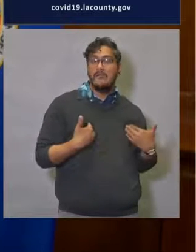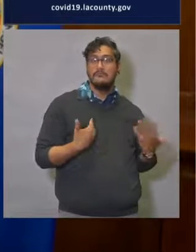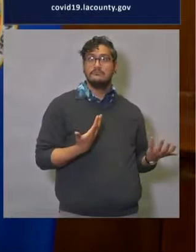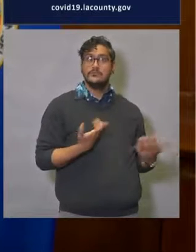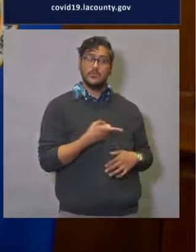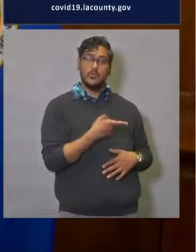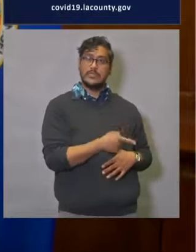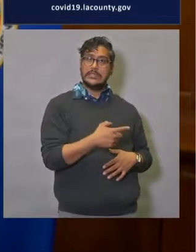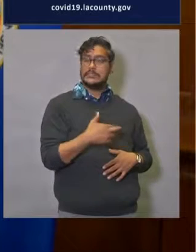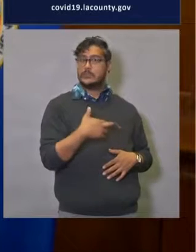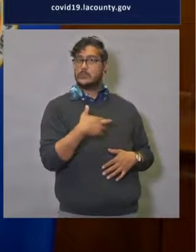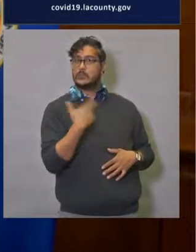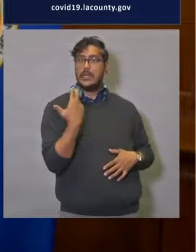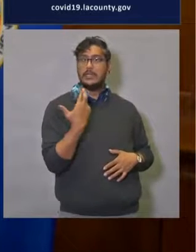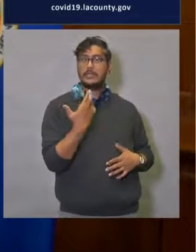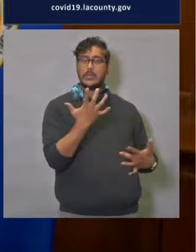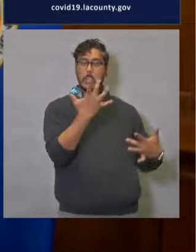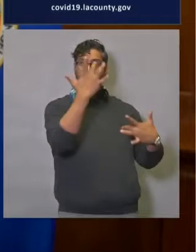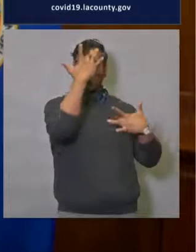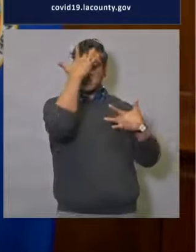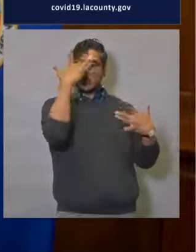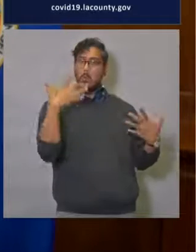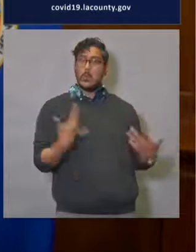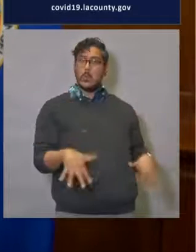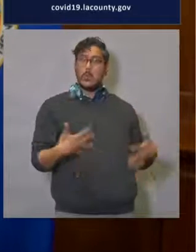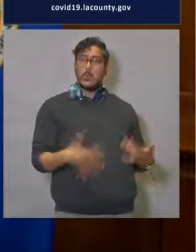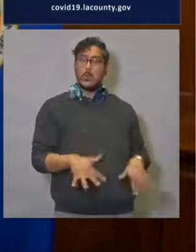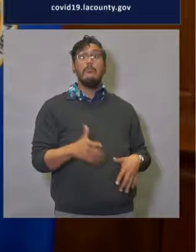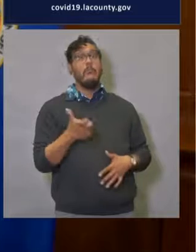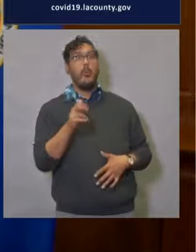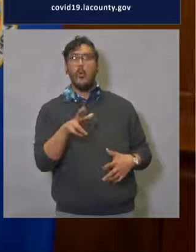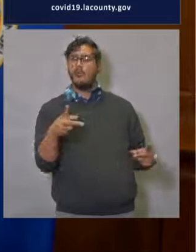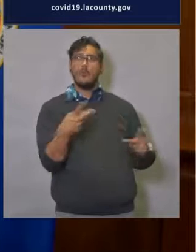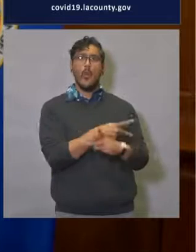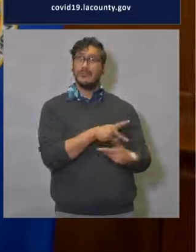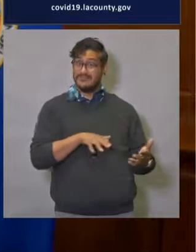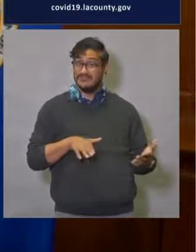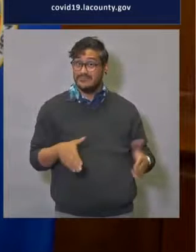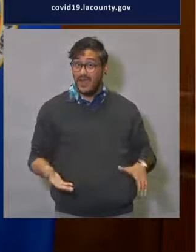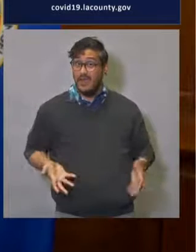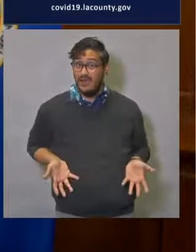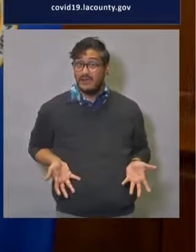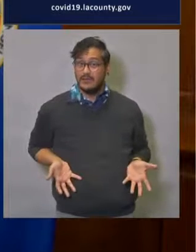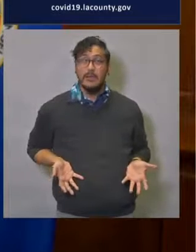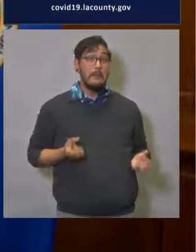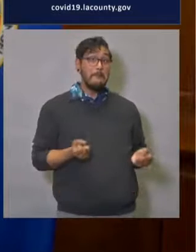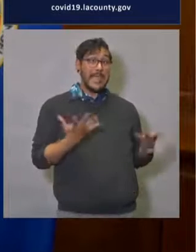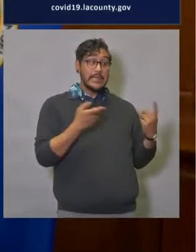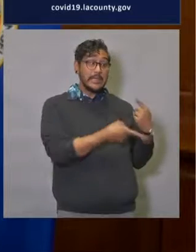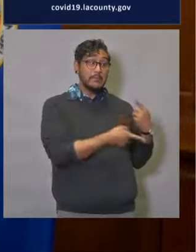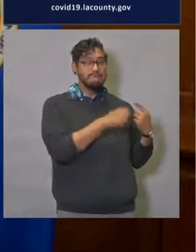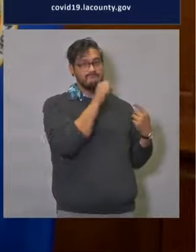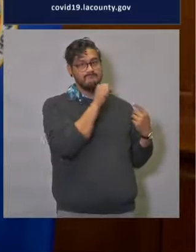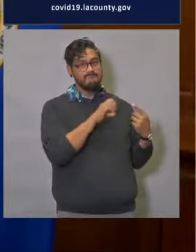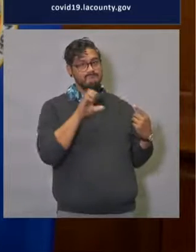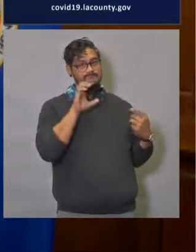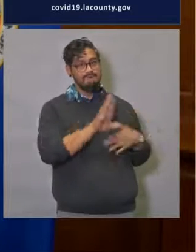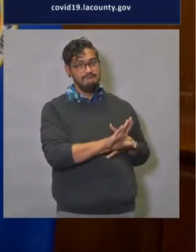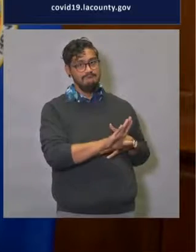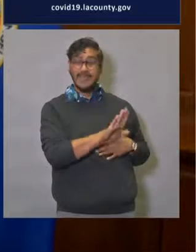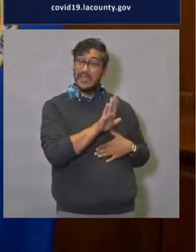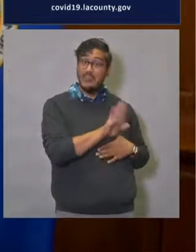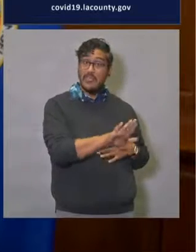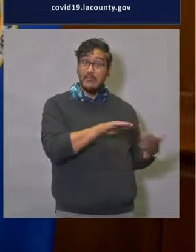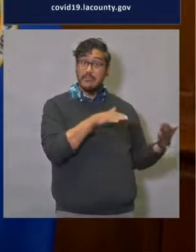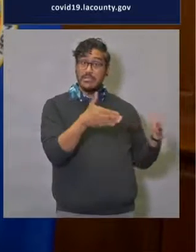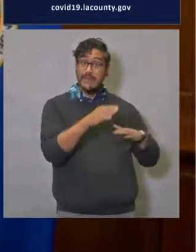death and severe disease due to COVID-19 infection. Many of them are seniors whose death rates, as you know, are